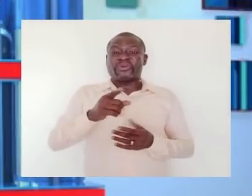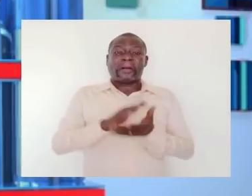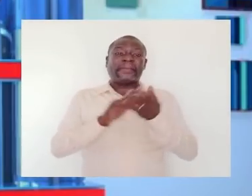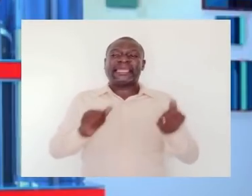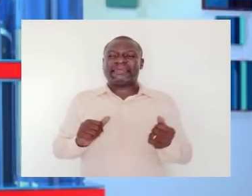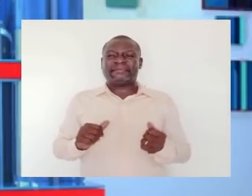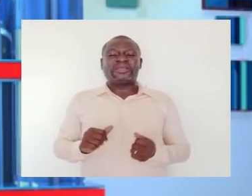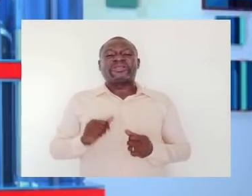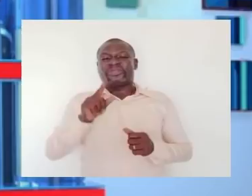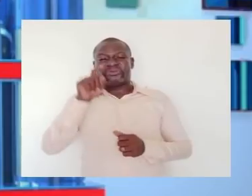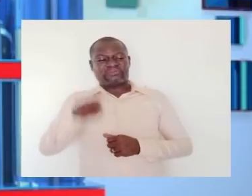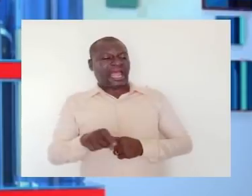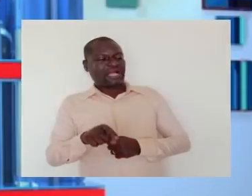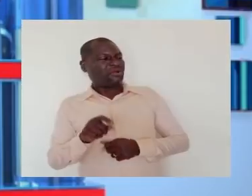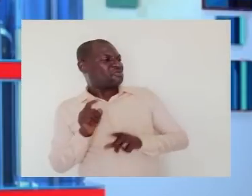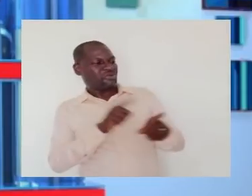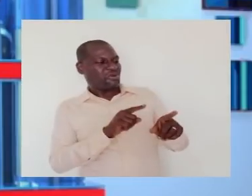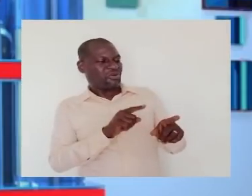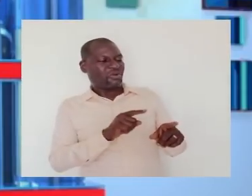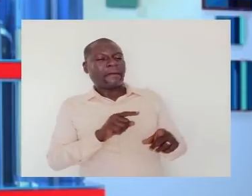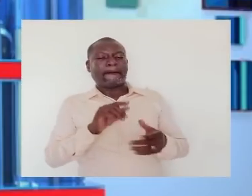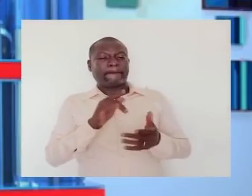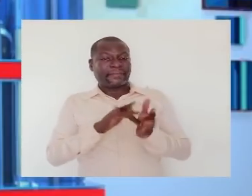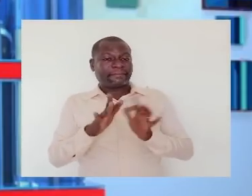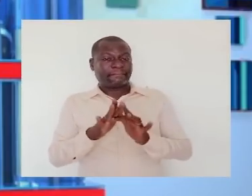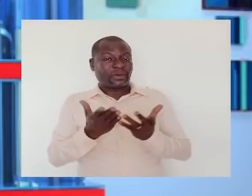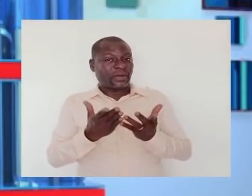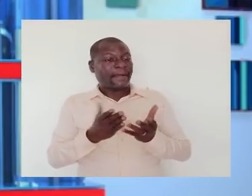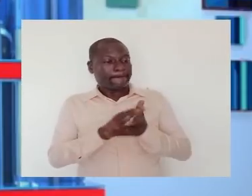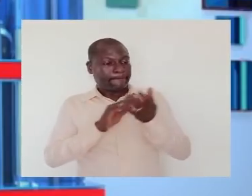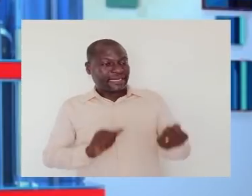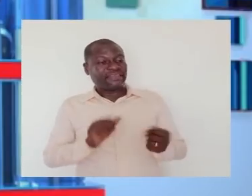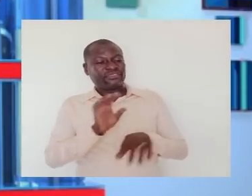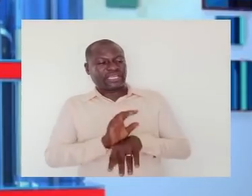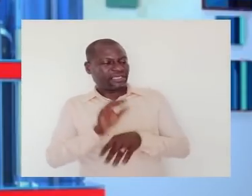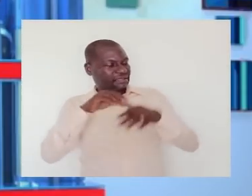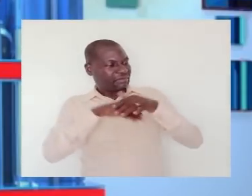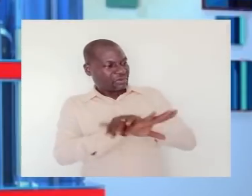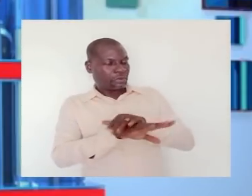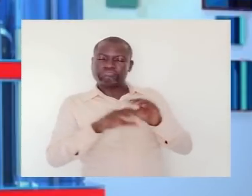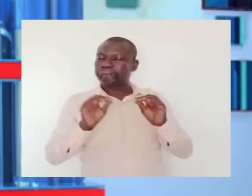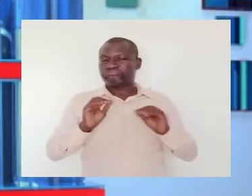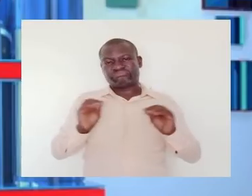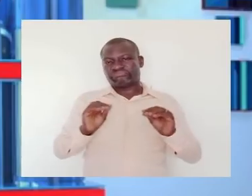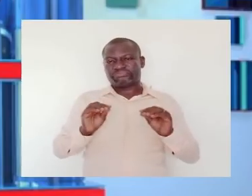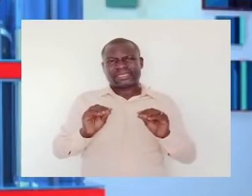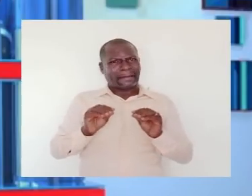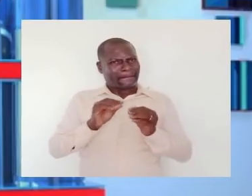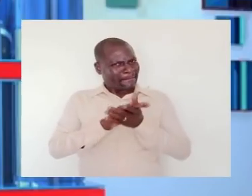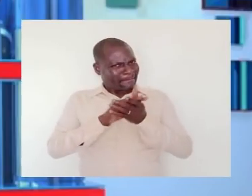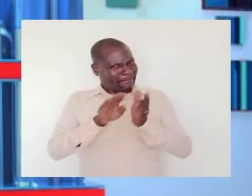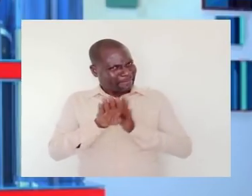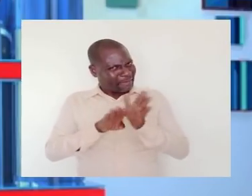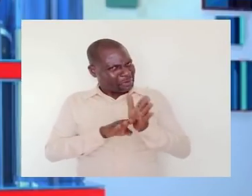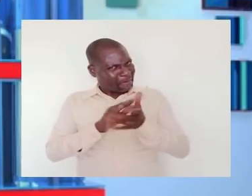se okan se waje dia. Go to any Bible believing church. Hallelujah. Na I can't them crowd waje so. Amen. What